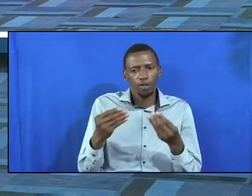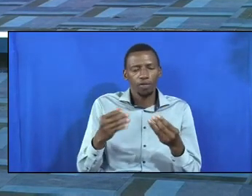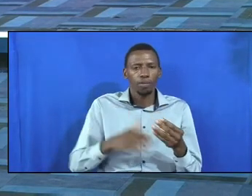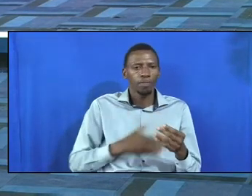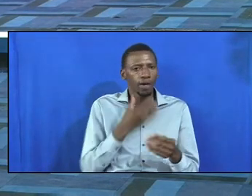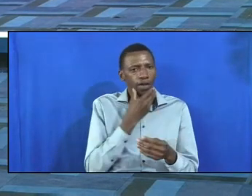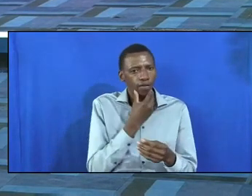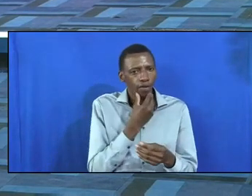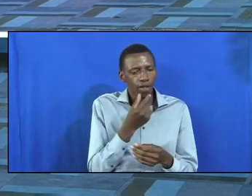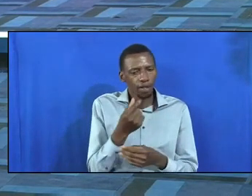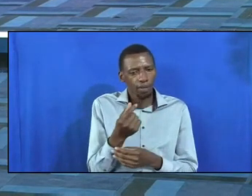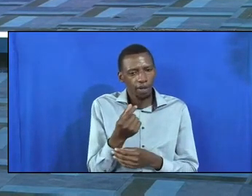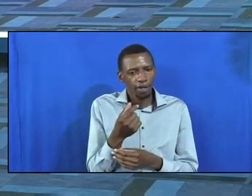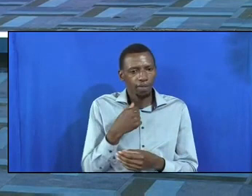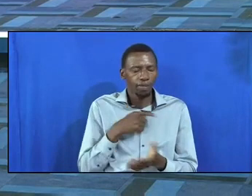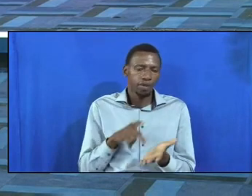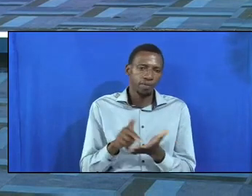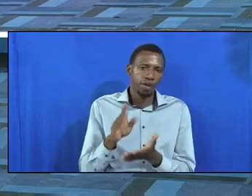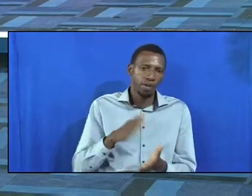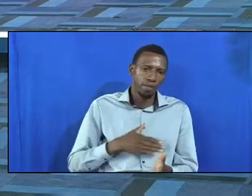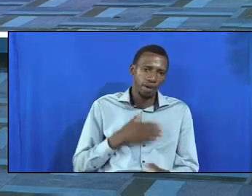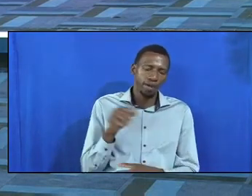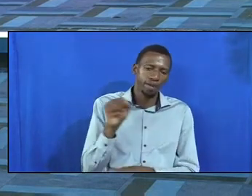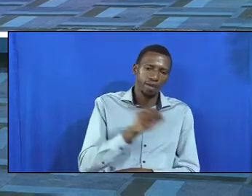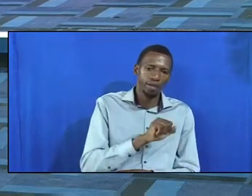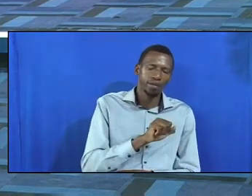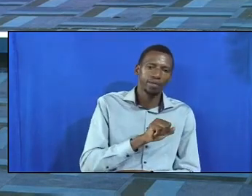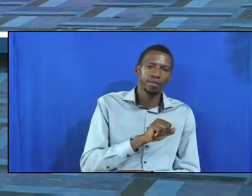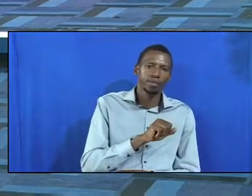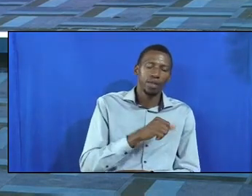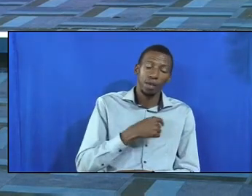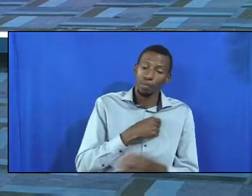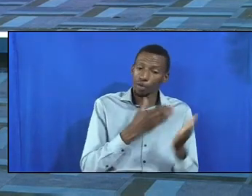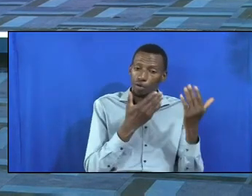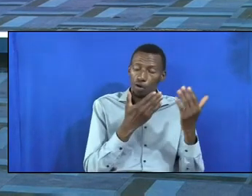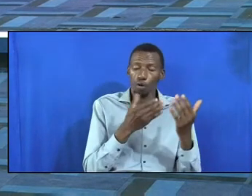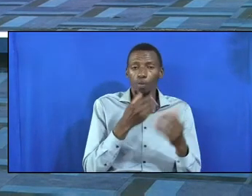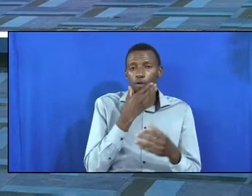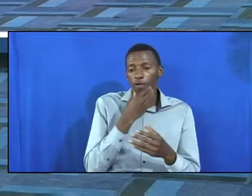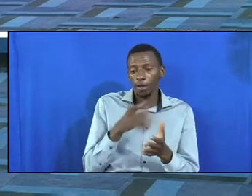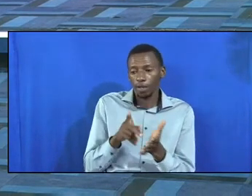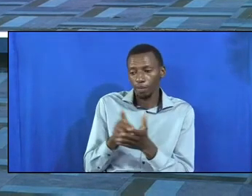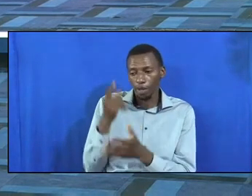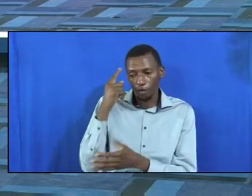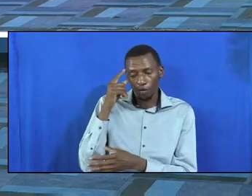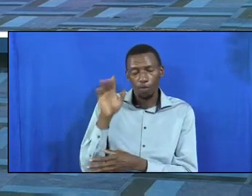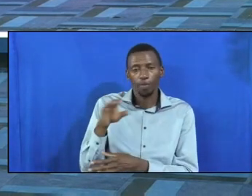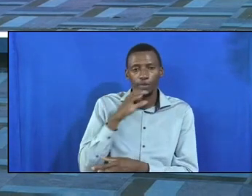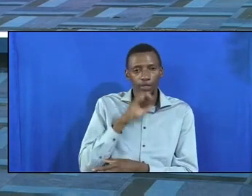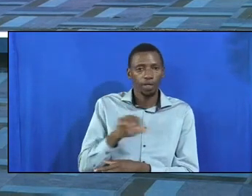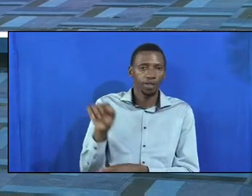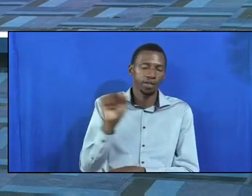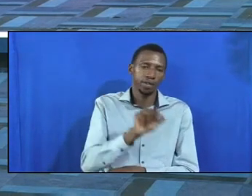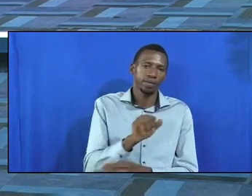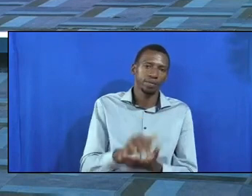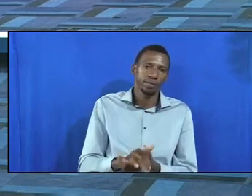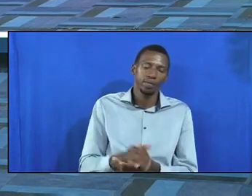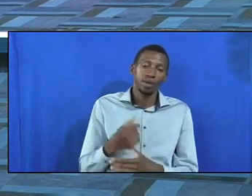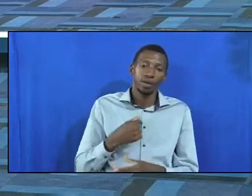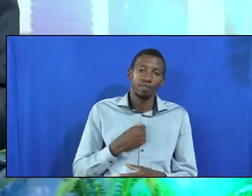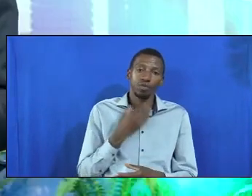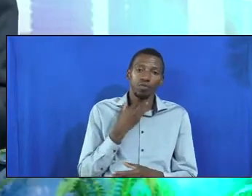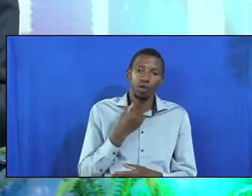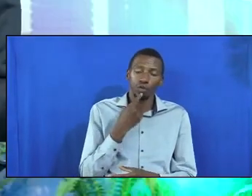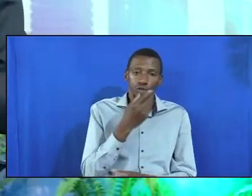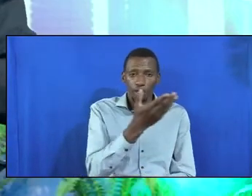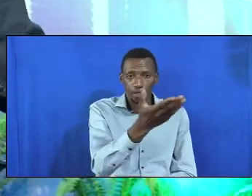car. I'm sorry, I never inquired whether he got his car. I hope he got his car. I want to tell you, the Bible